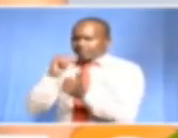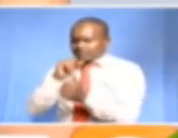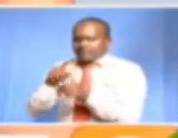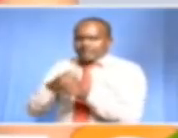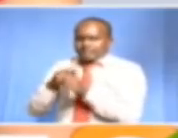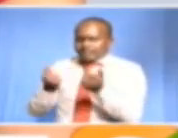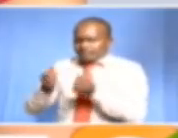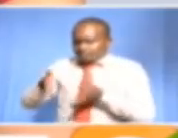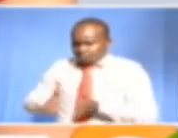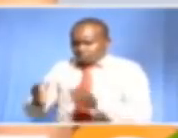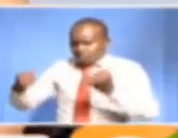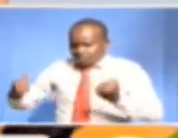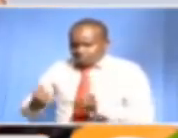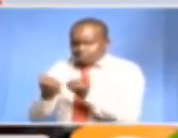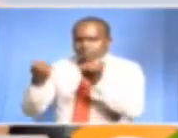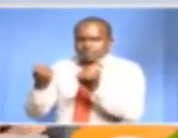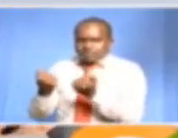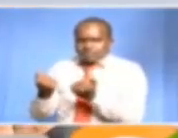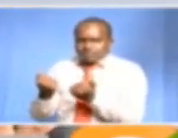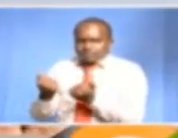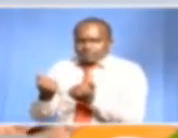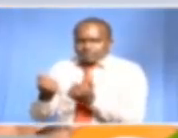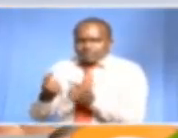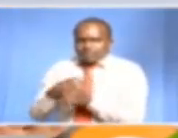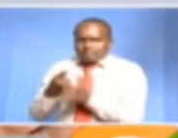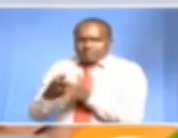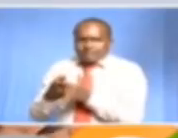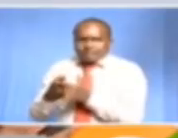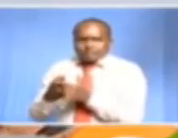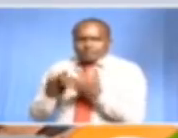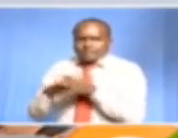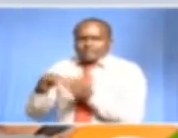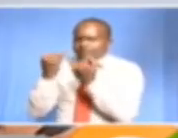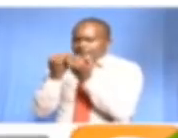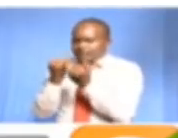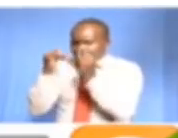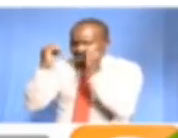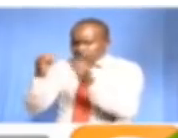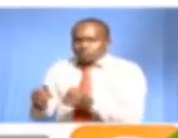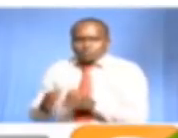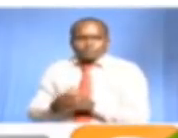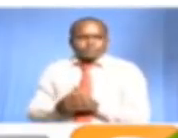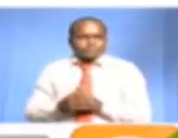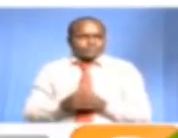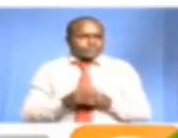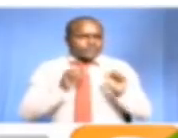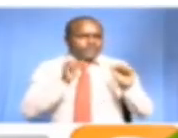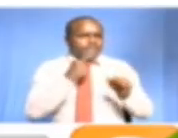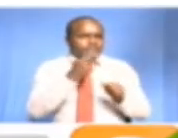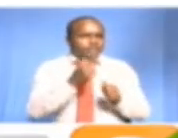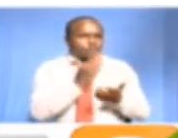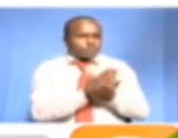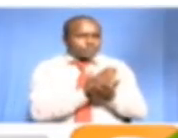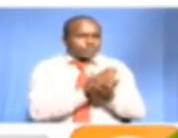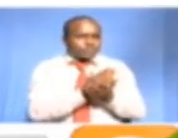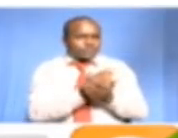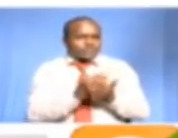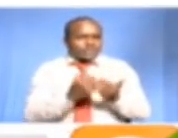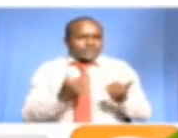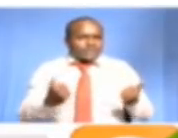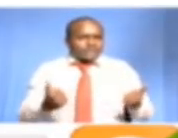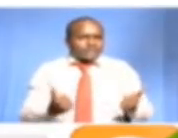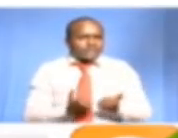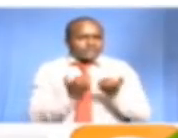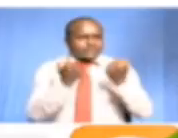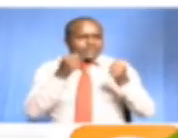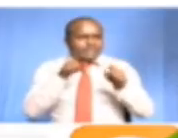right, and all of a sudden it's like, you had done absolutely nothing with your life. It shatters your life. I can tell you for sure. An accident like this that I went through, you know,